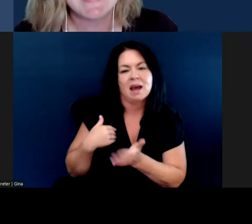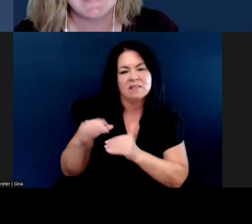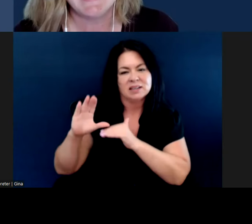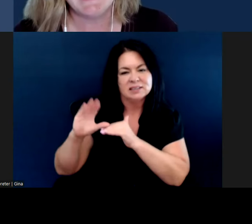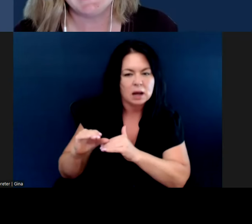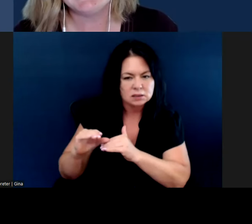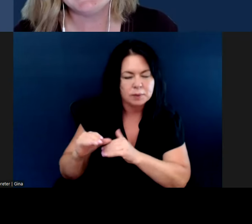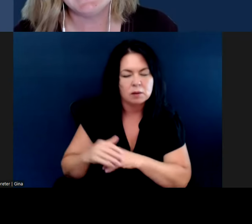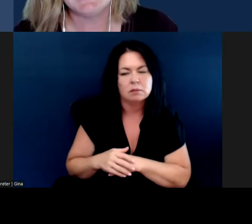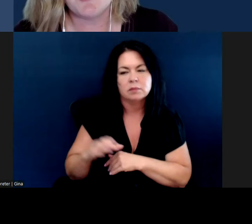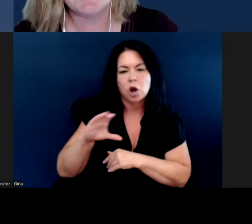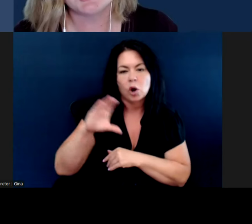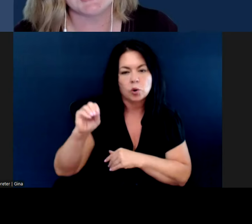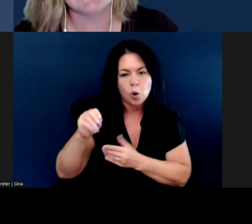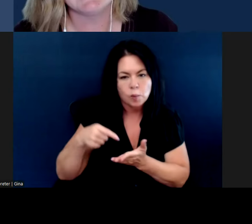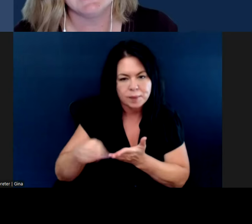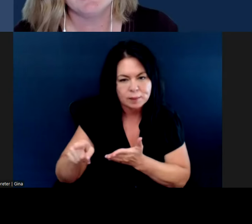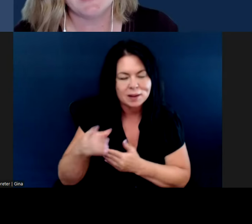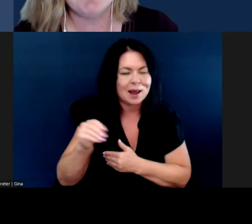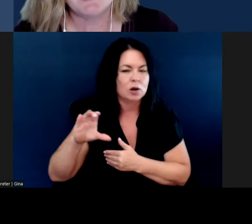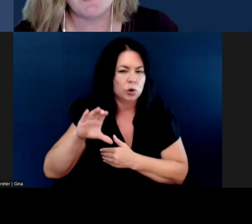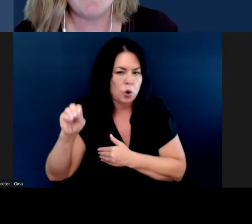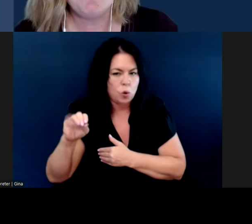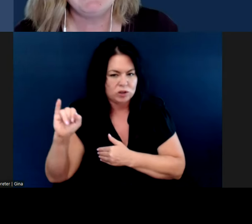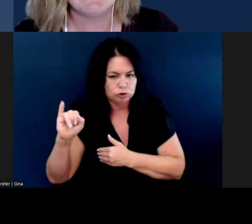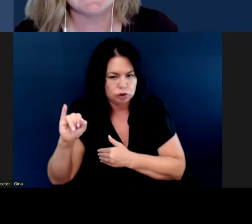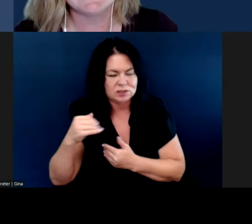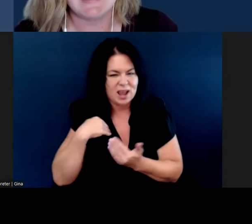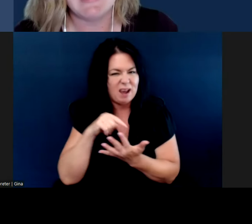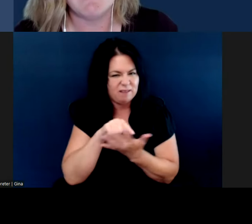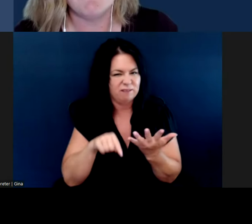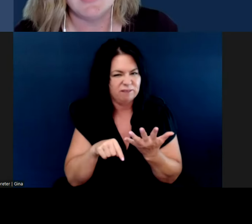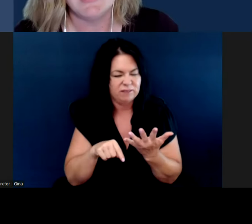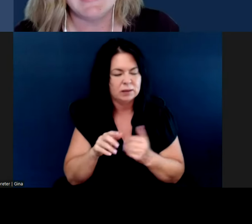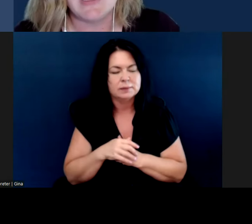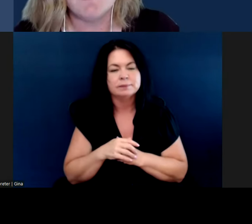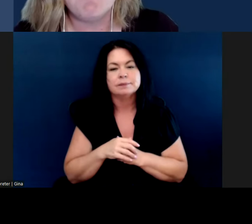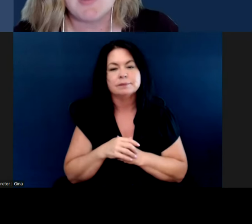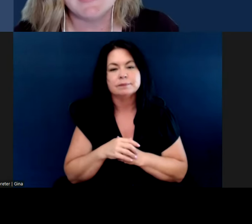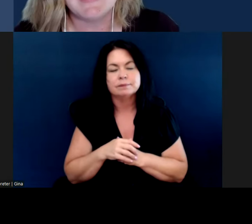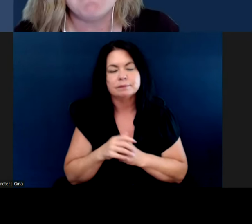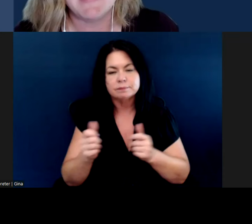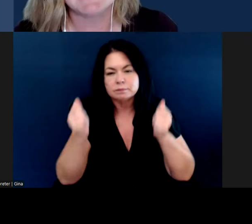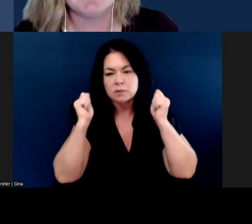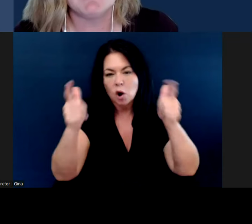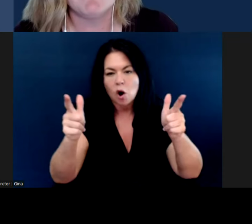co-payments, and co-insurance, right? But all plans have an out-of-pocket maximum for